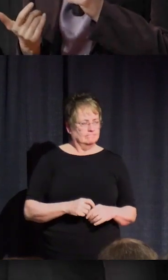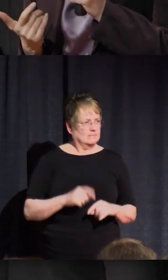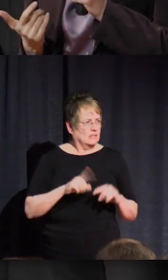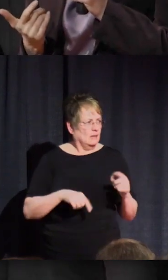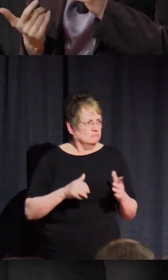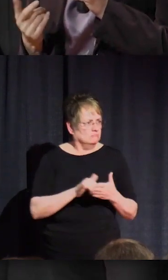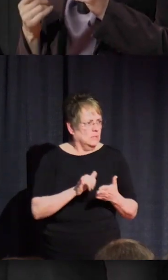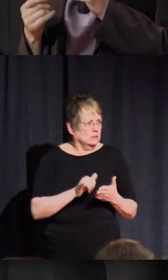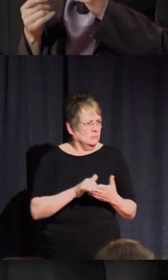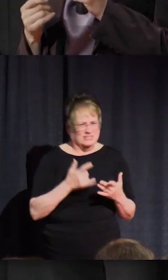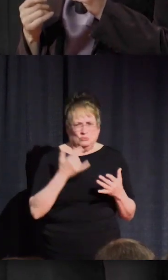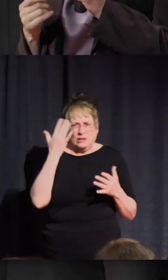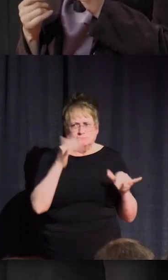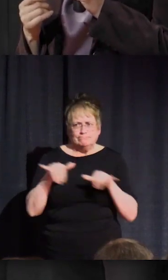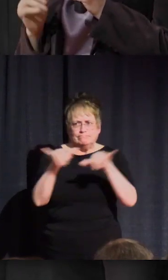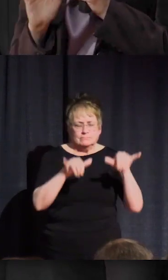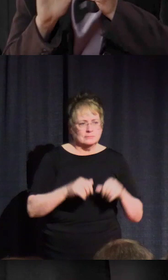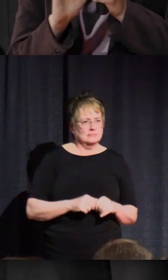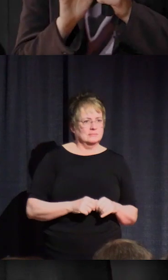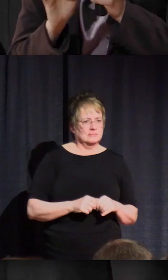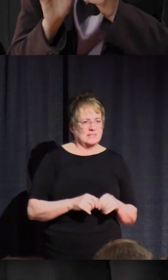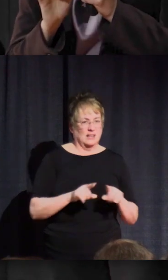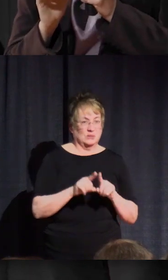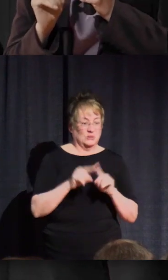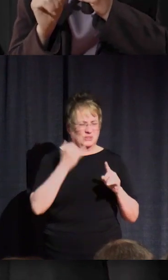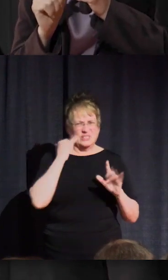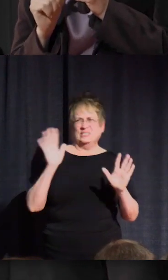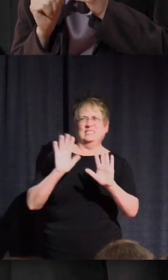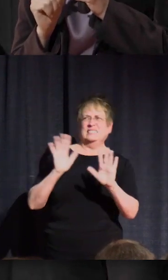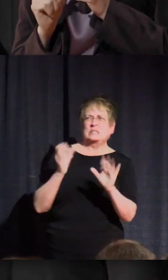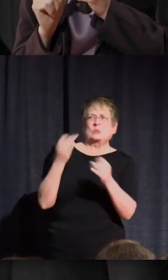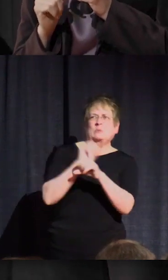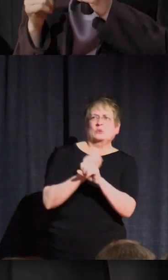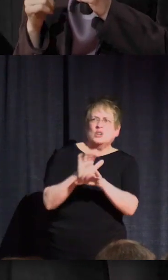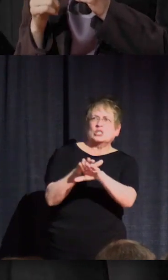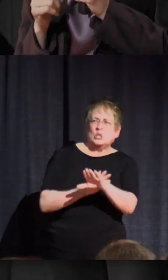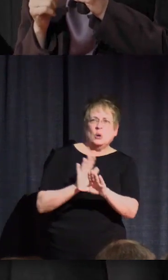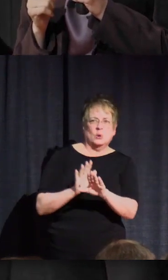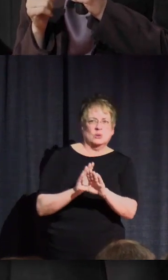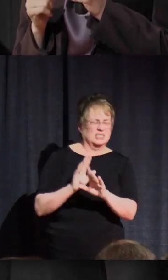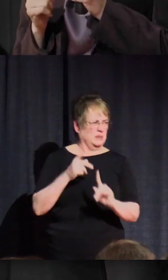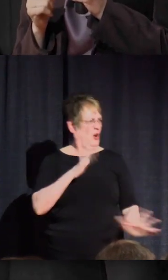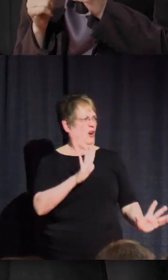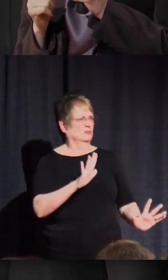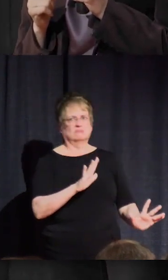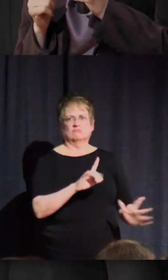couldn't. And what's more, we wouldn't dare push back against that system, right? For fear of the